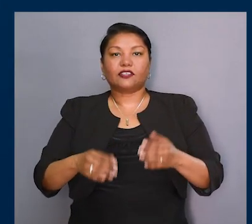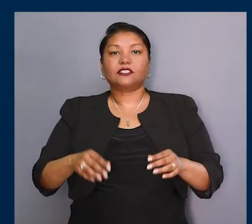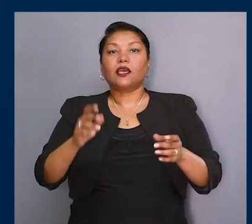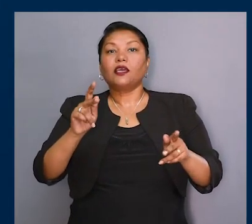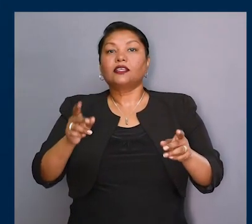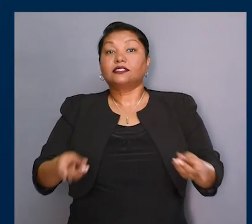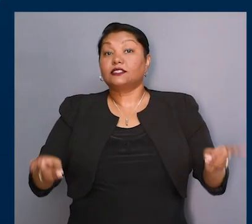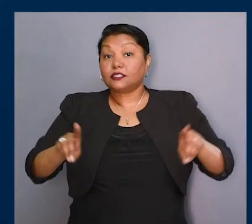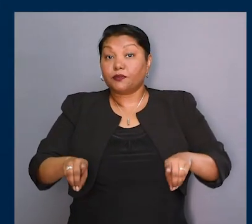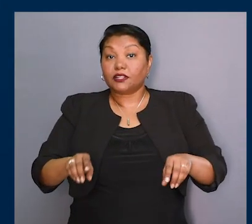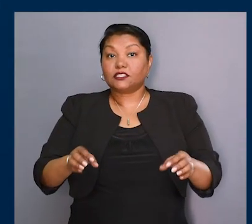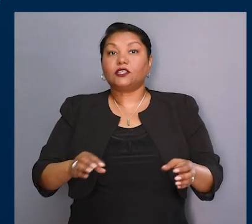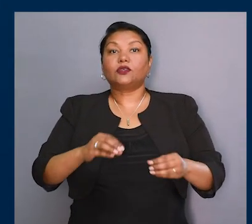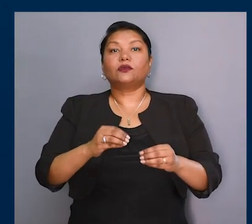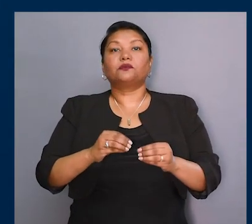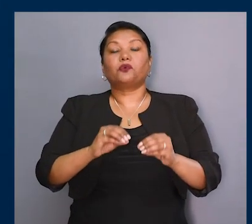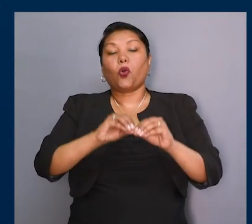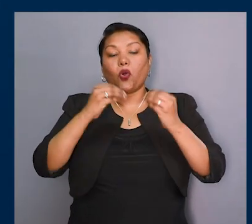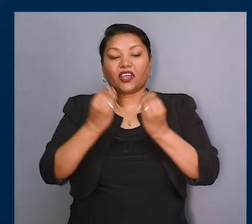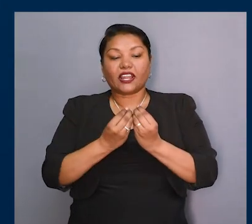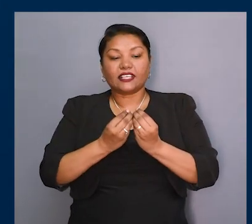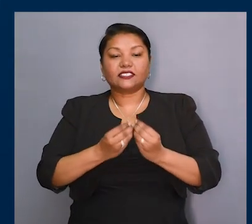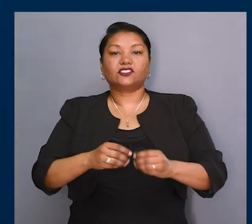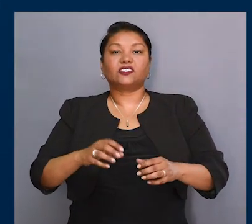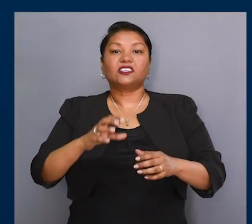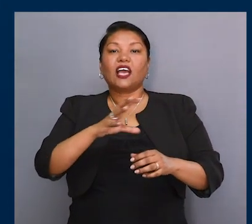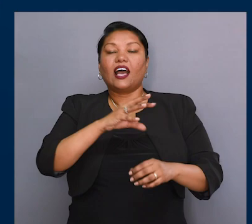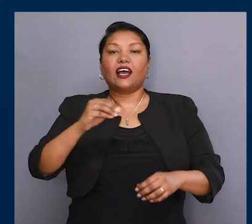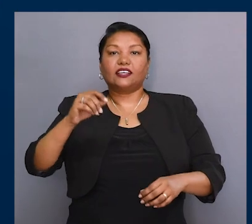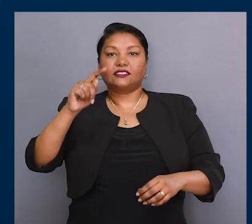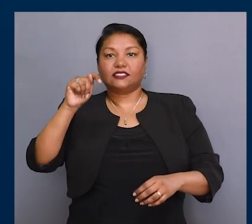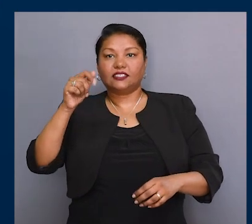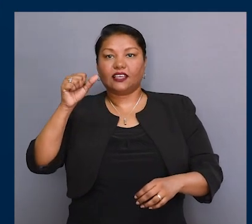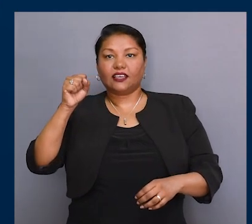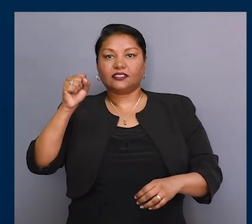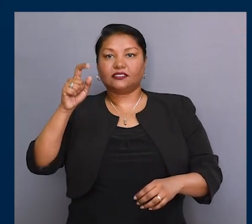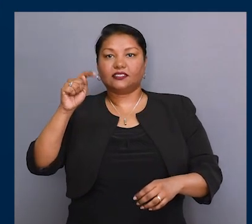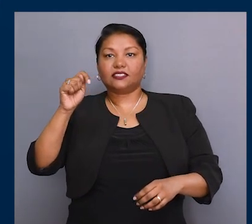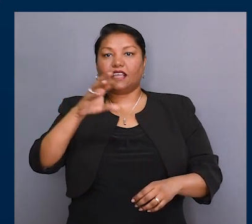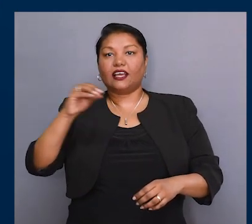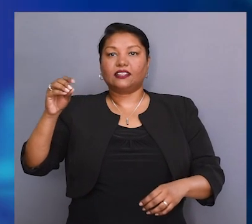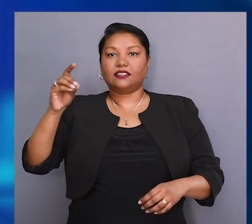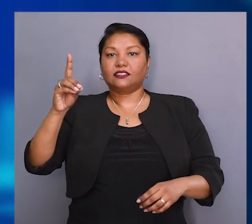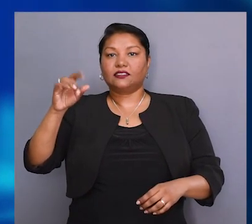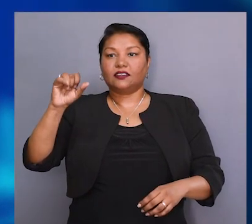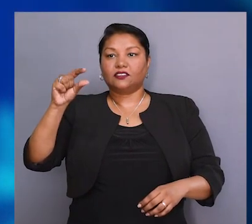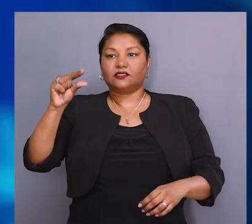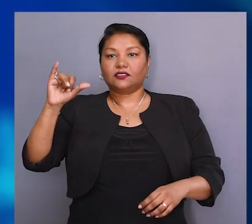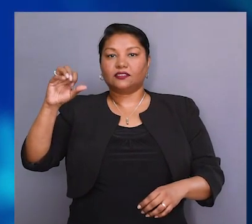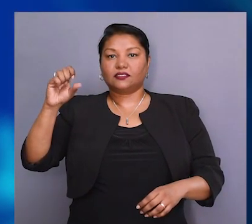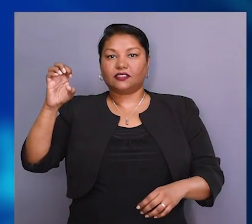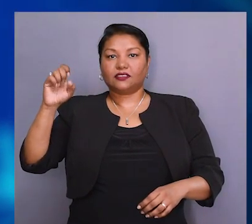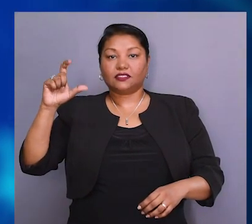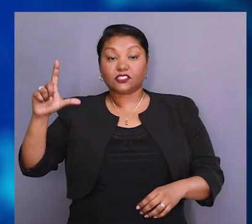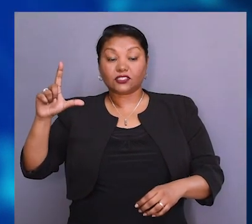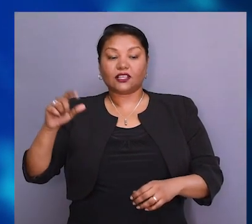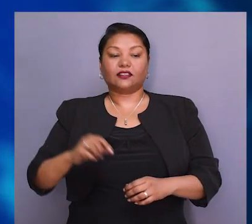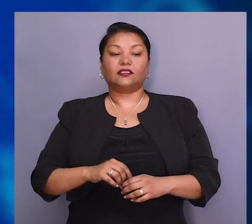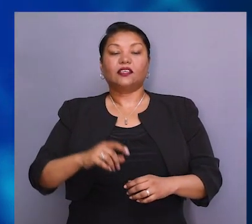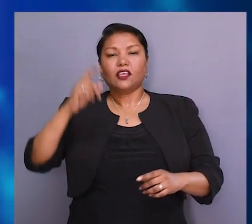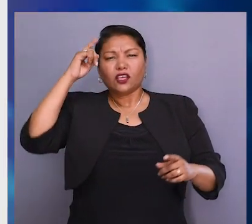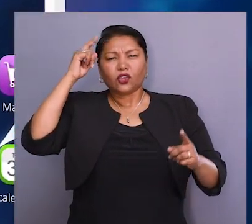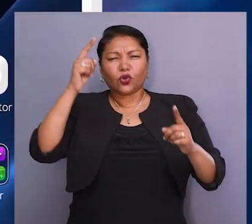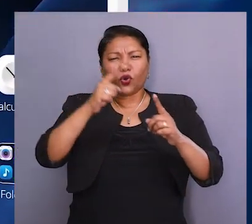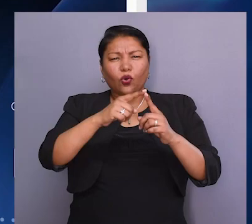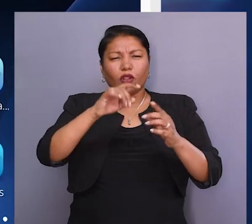organizations, mobile telecommunications providers such as Digicel and TSTT. The aim of the project is to